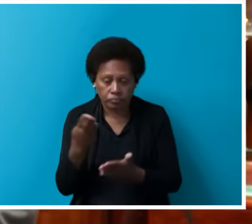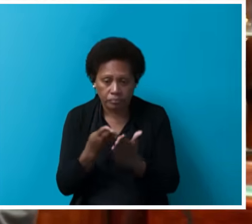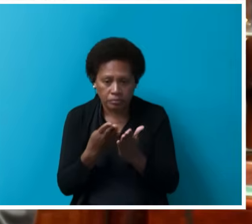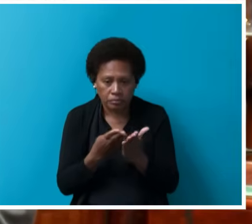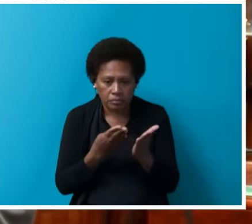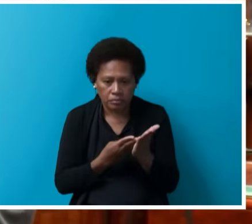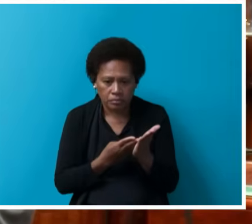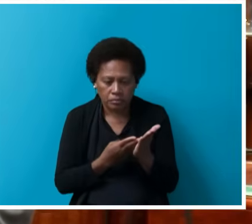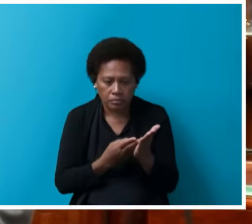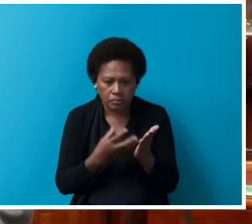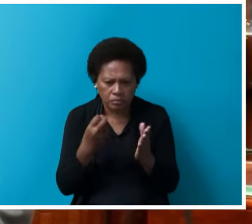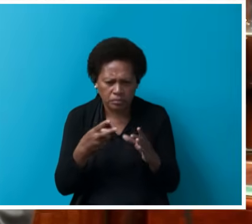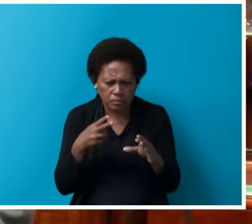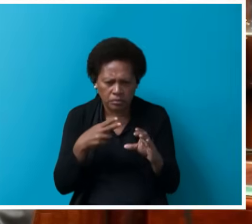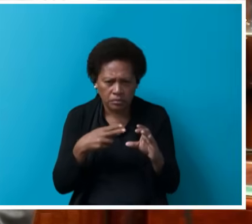a media,